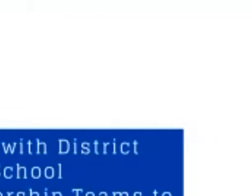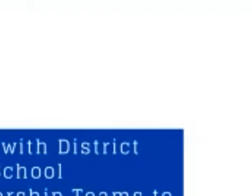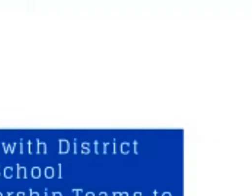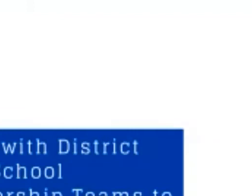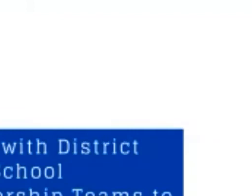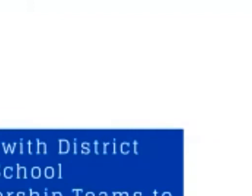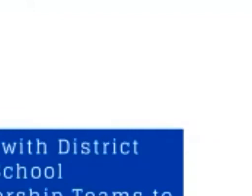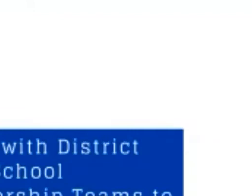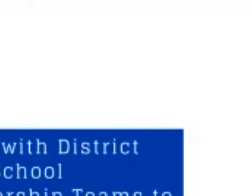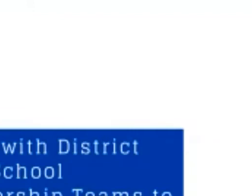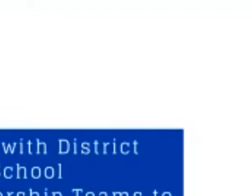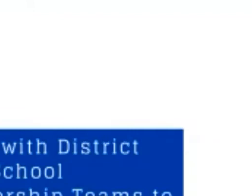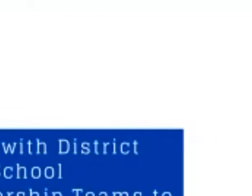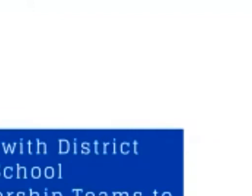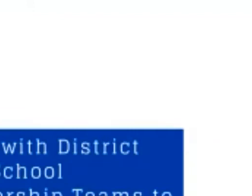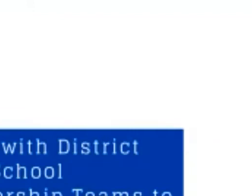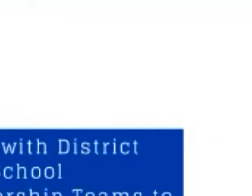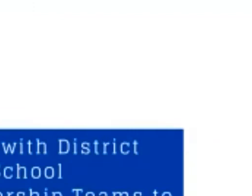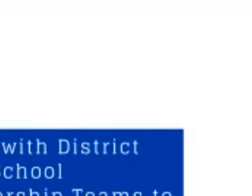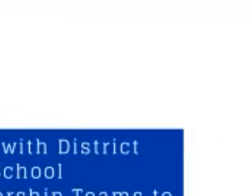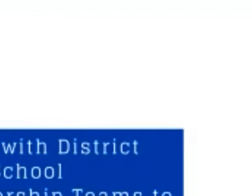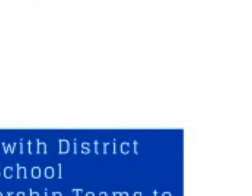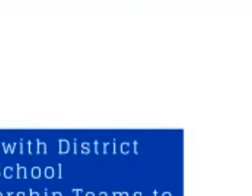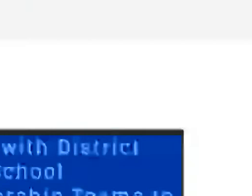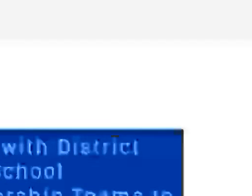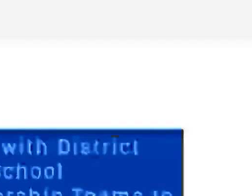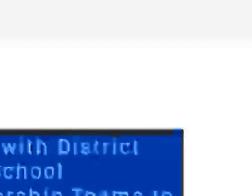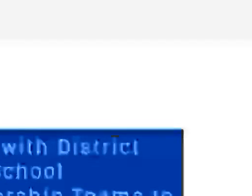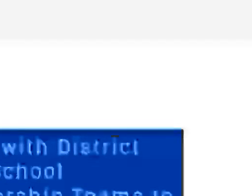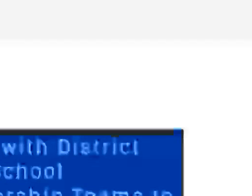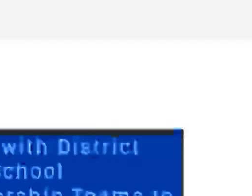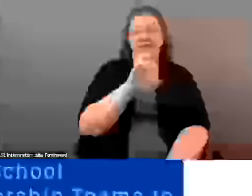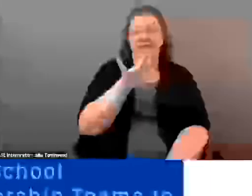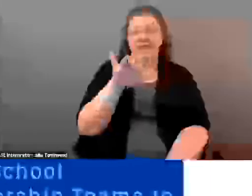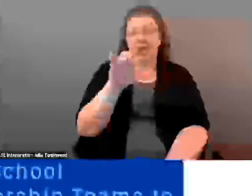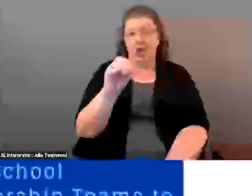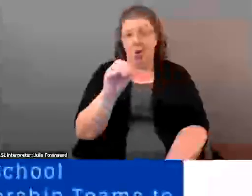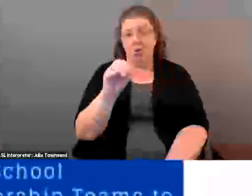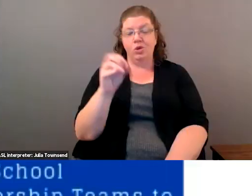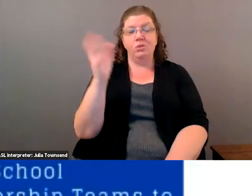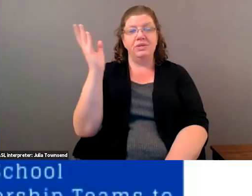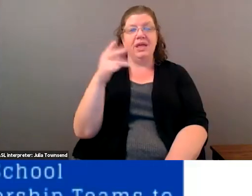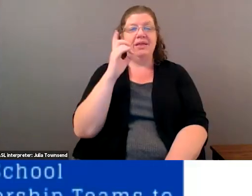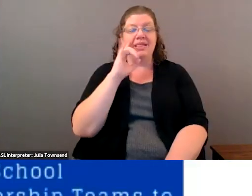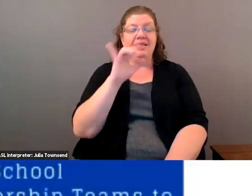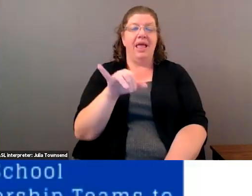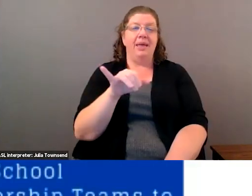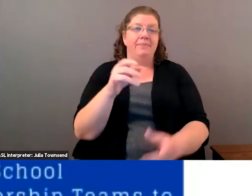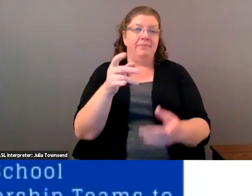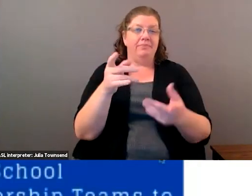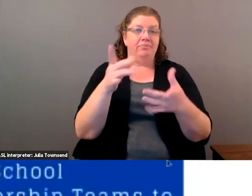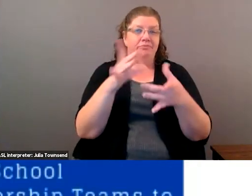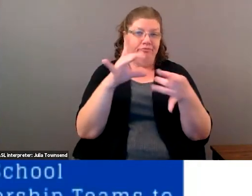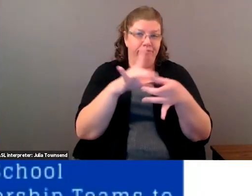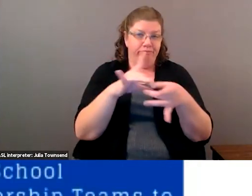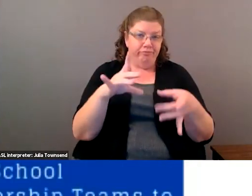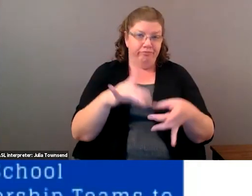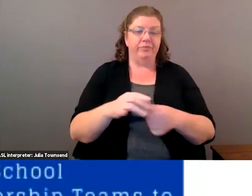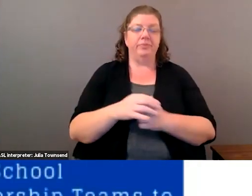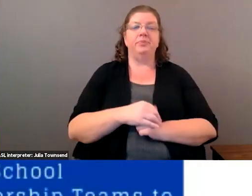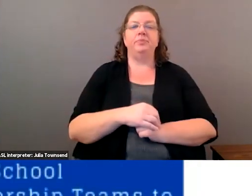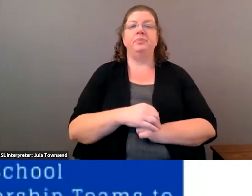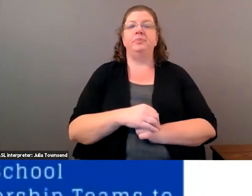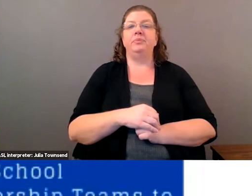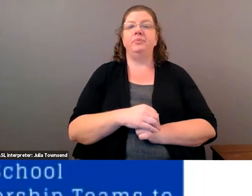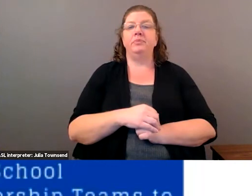time, I'd like to turn it over to Dr. Becchio to present the slate of positions to support our MTSS goals.